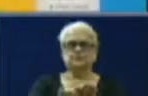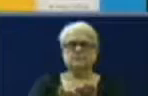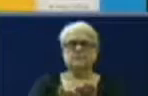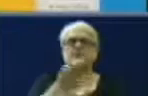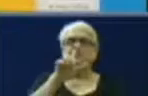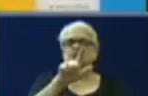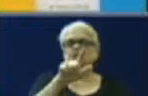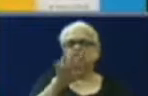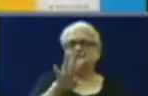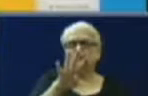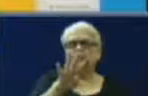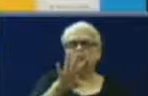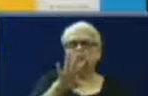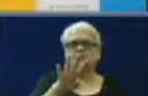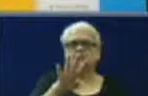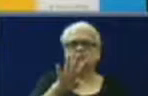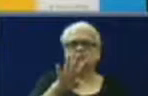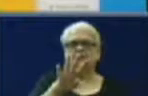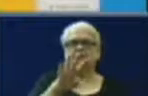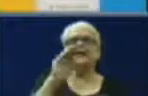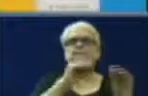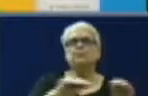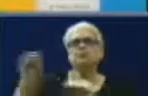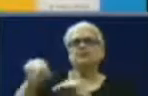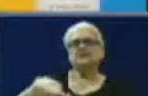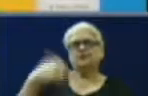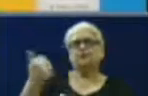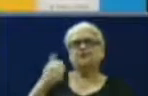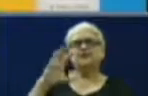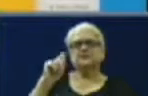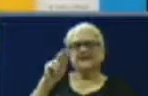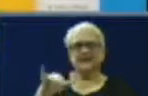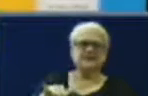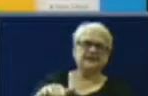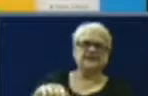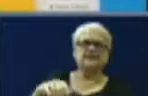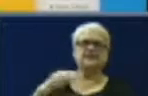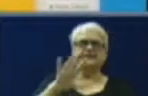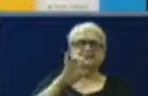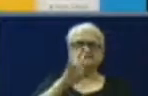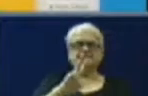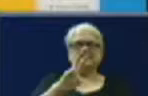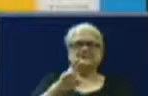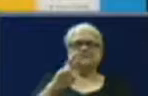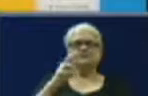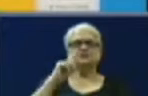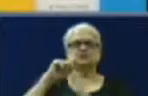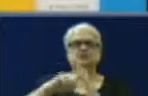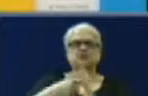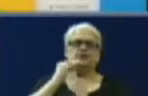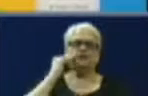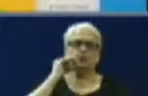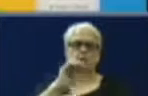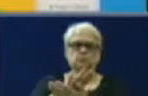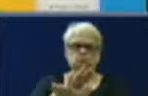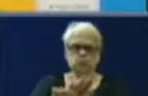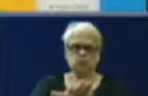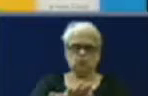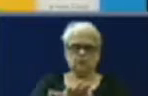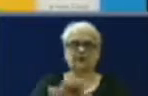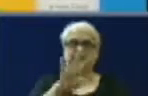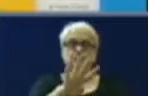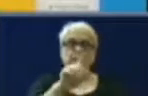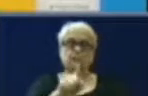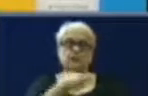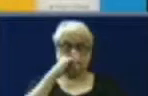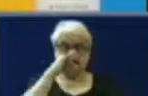24 of those moved outside the district and enrolled in other counties. 7 enrolled in homeschool. 41